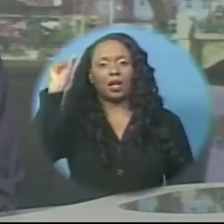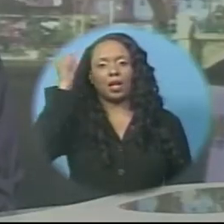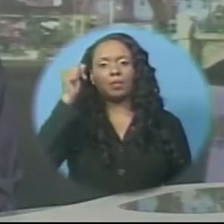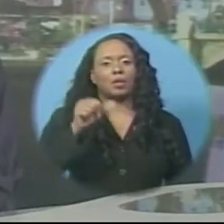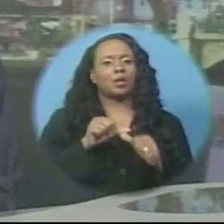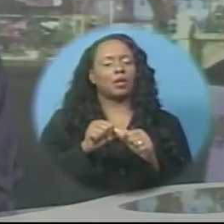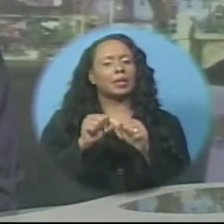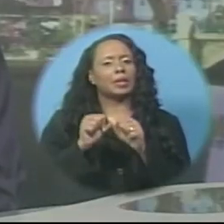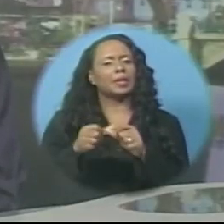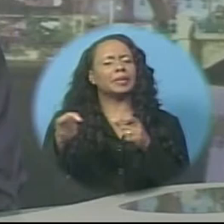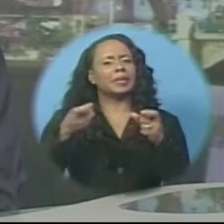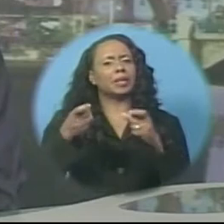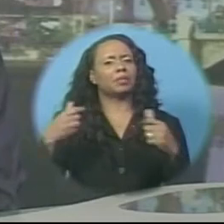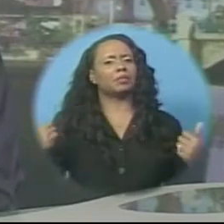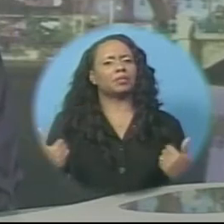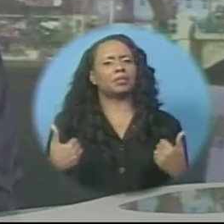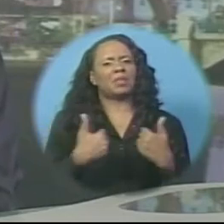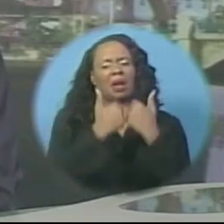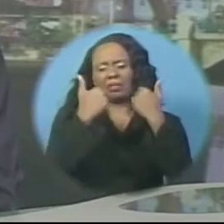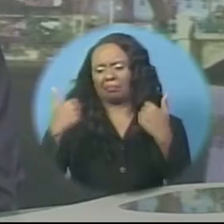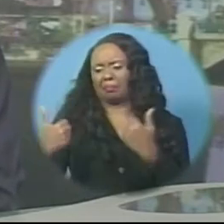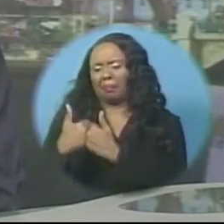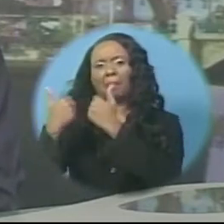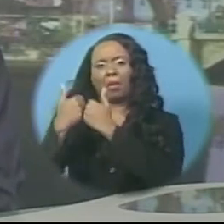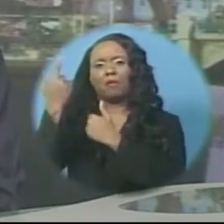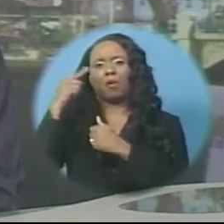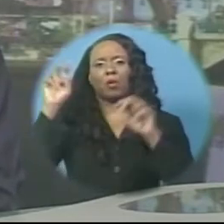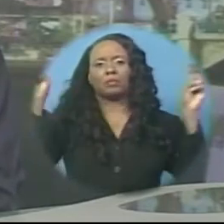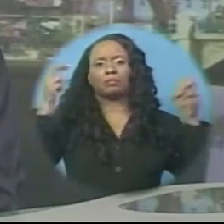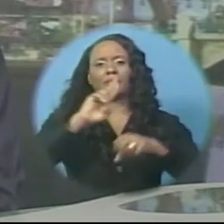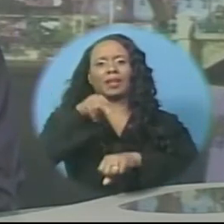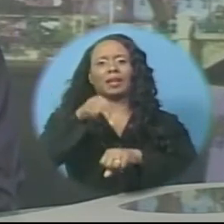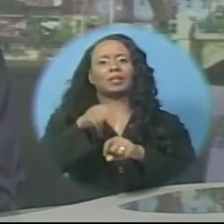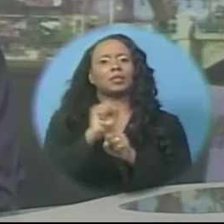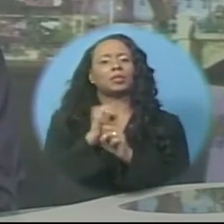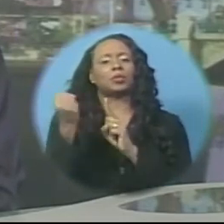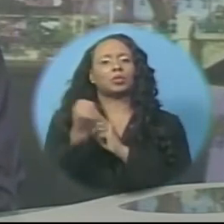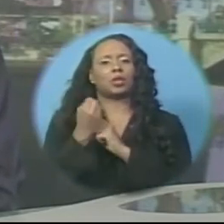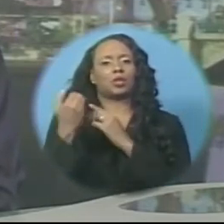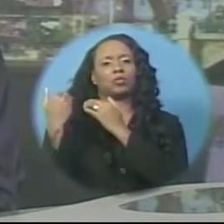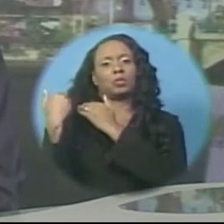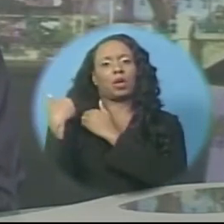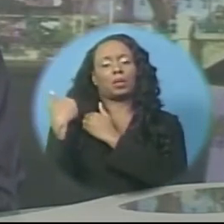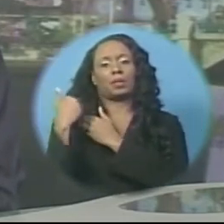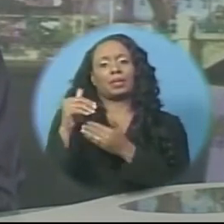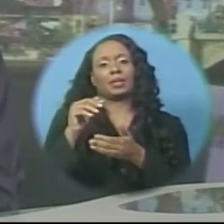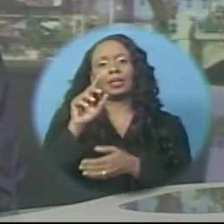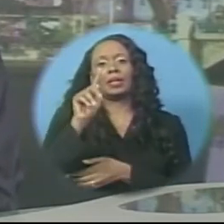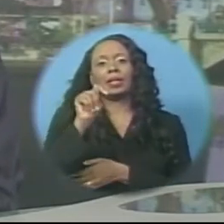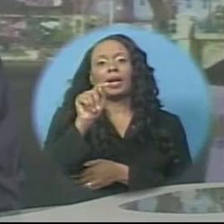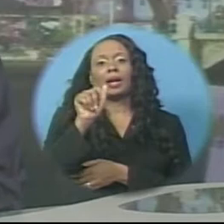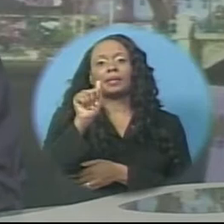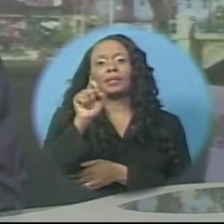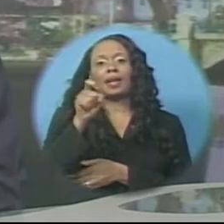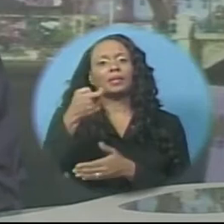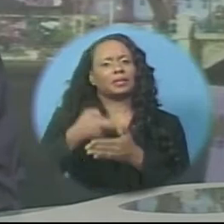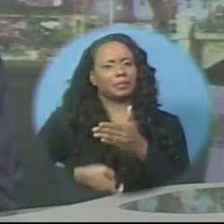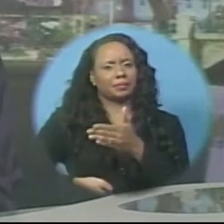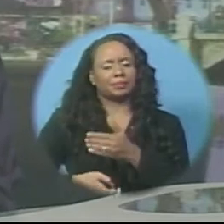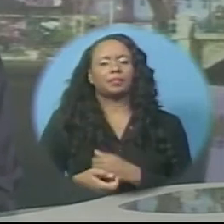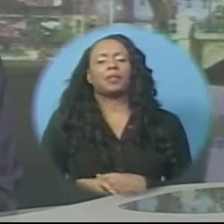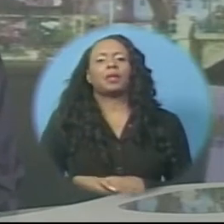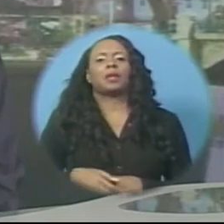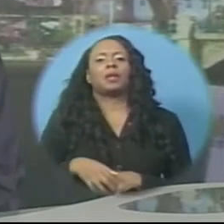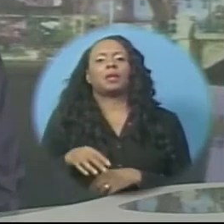government continues to face challenges implementing the National Social Responsibility Levy, the International Business Minister, Donville Innes, has made